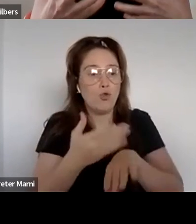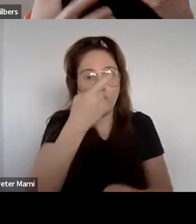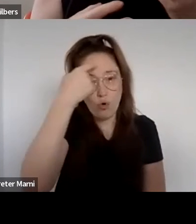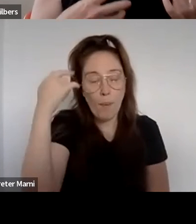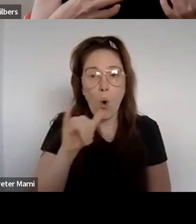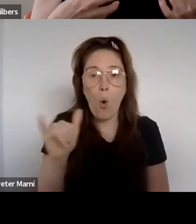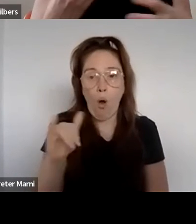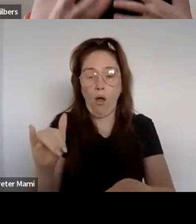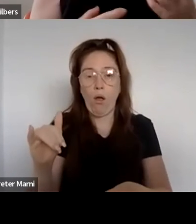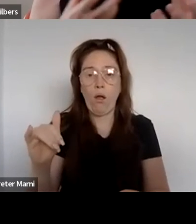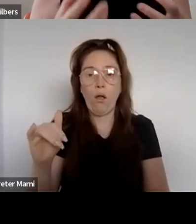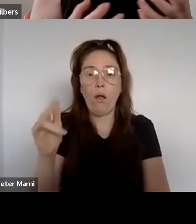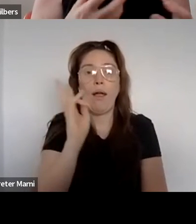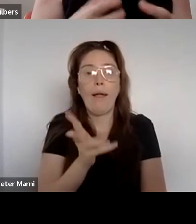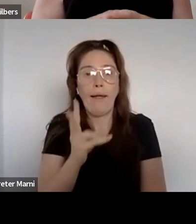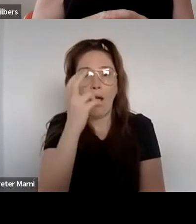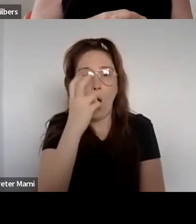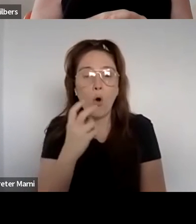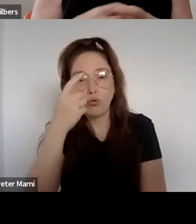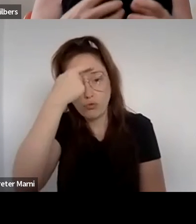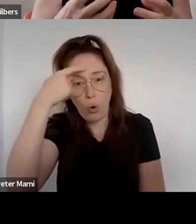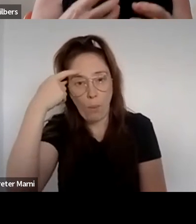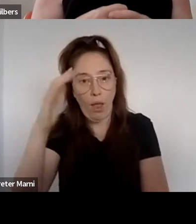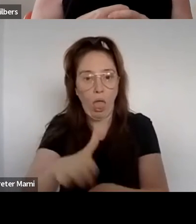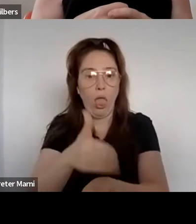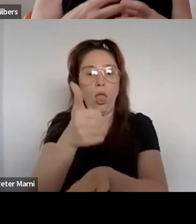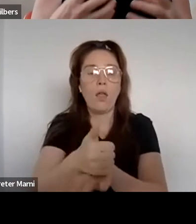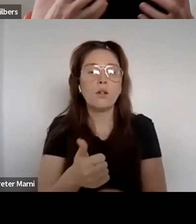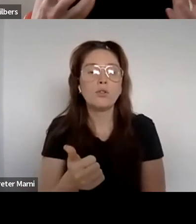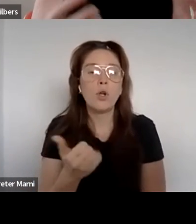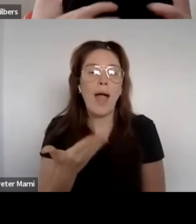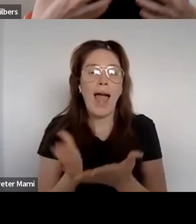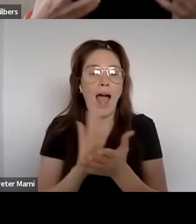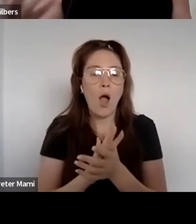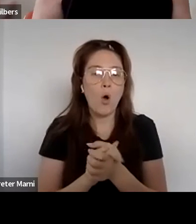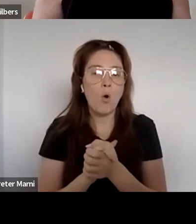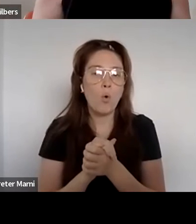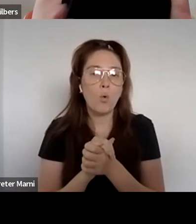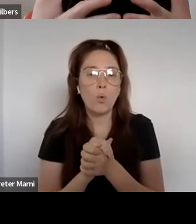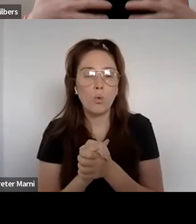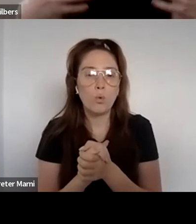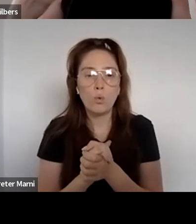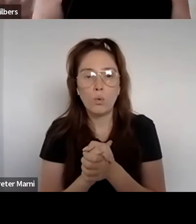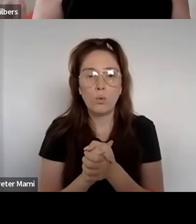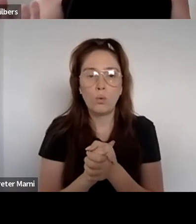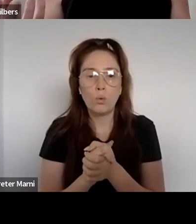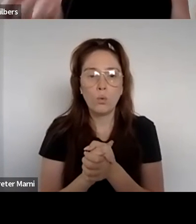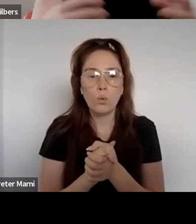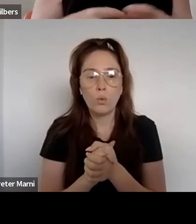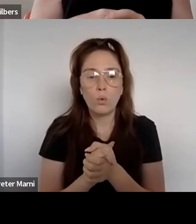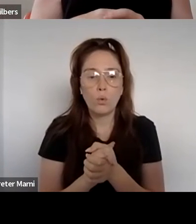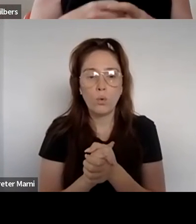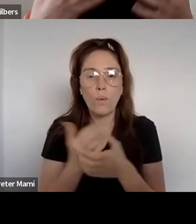So how we do craft this does need to be, as Zenith is saying, the space needs to be